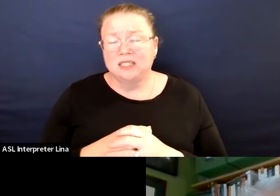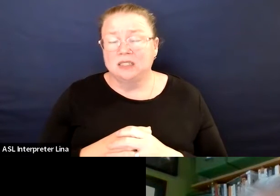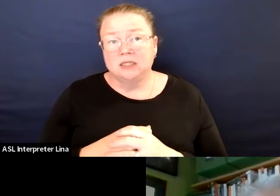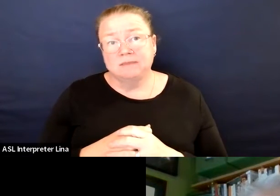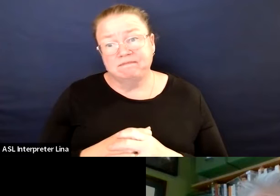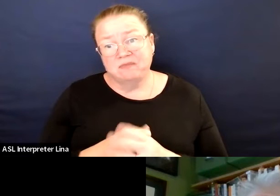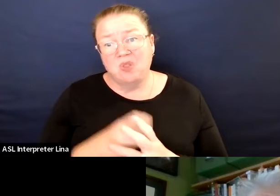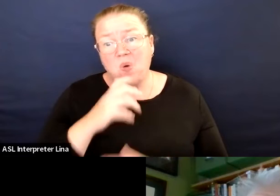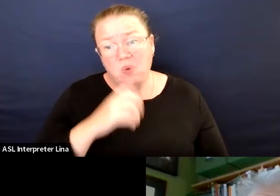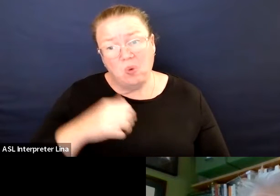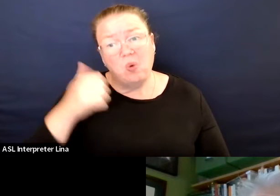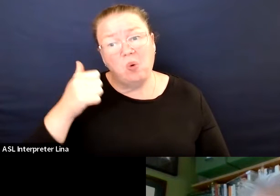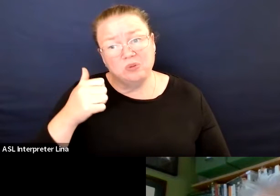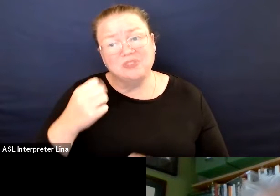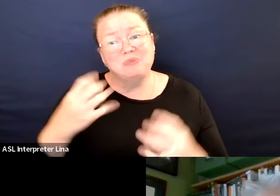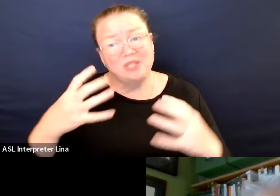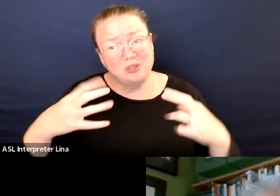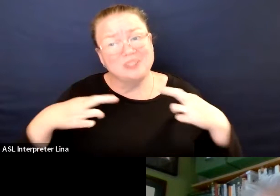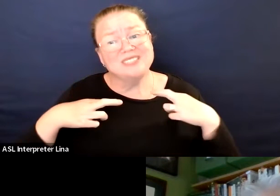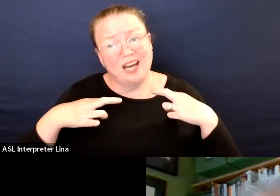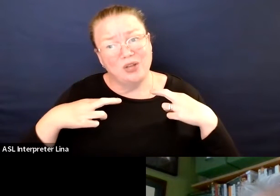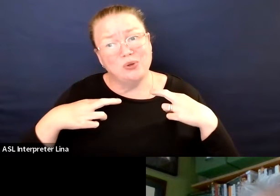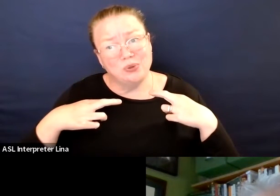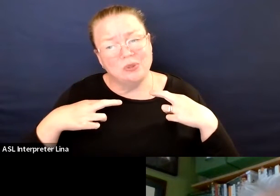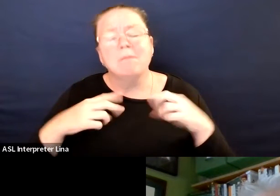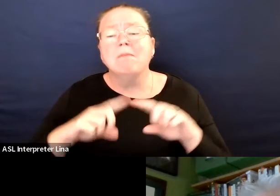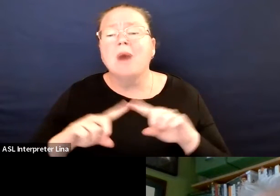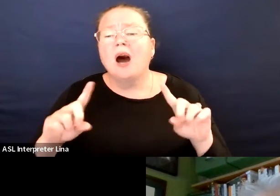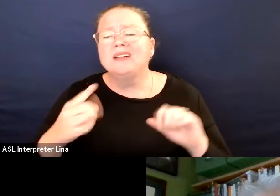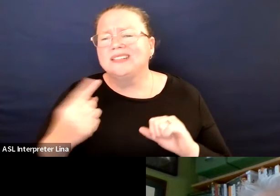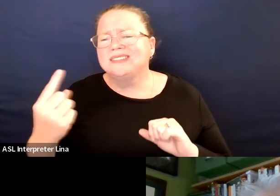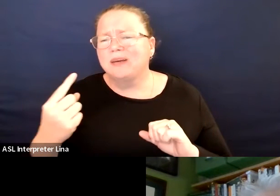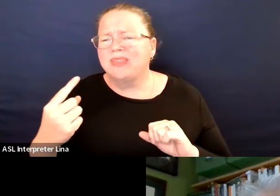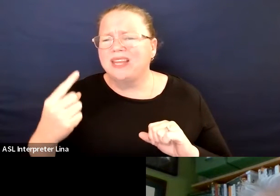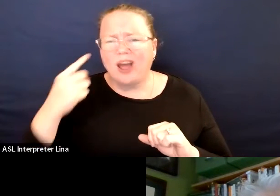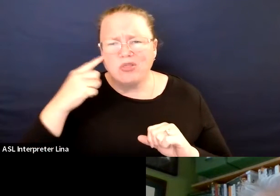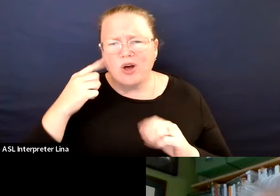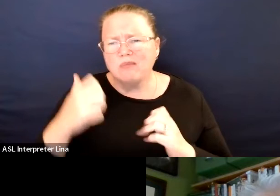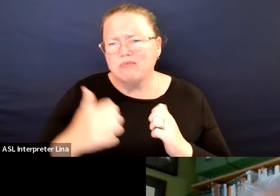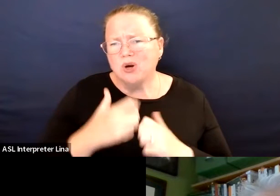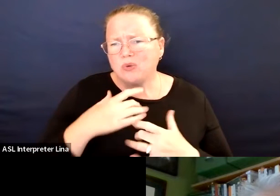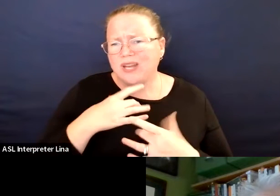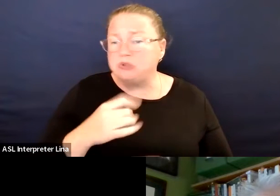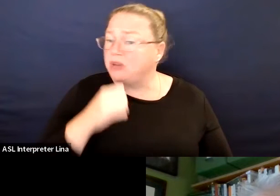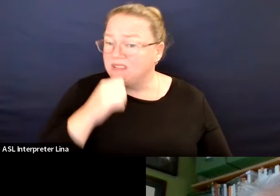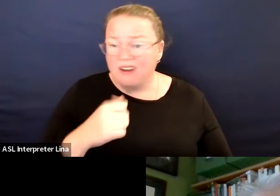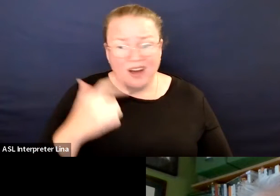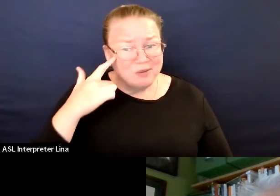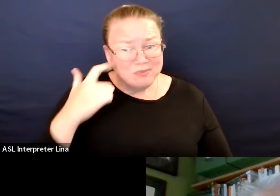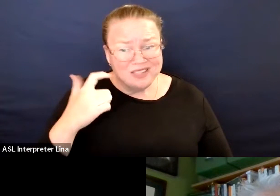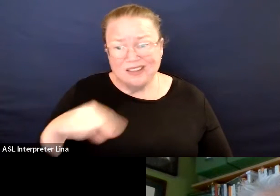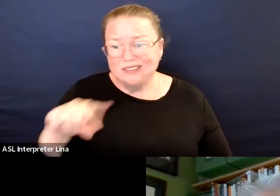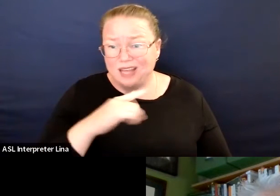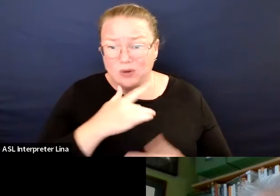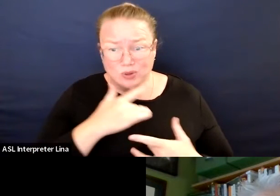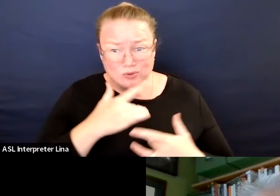not, older, many retired. But the thing that I found most interesting, it wasn't because they were